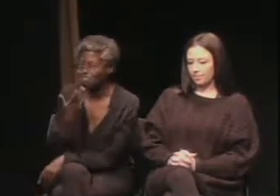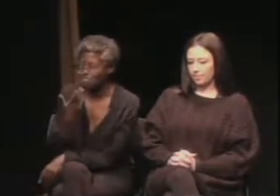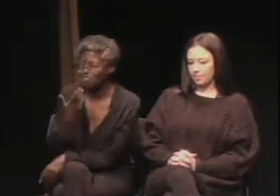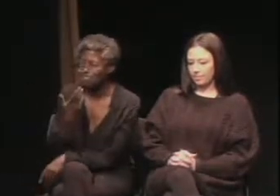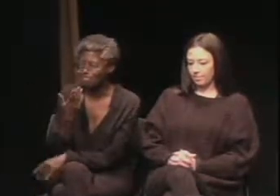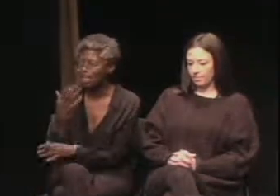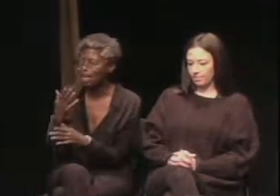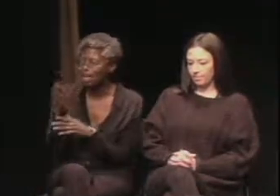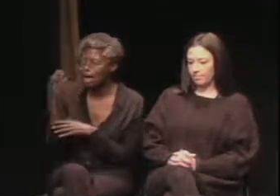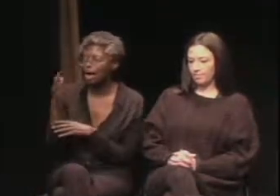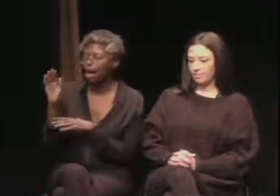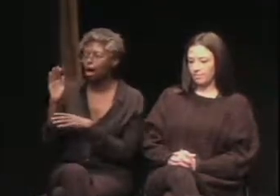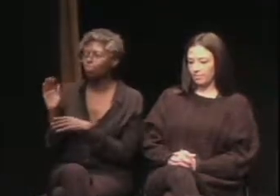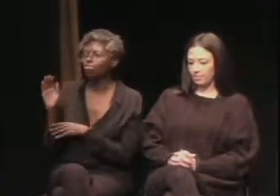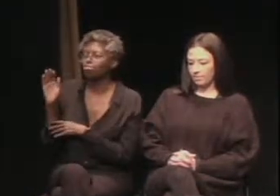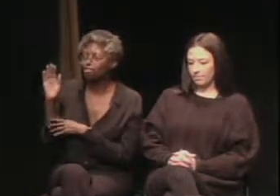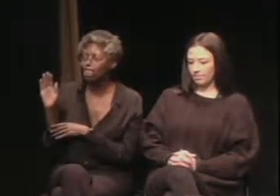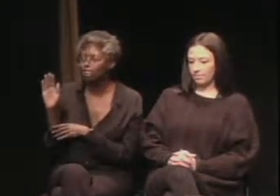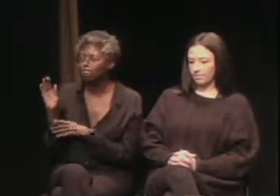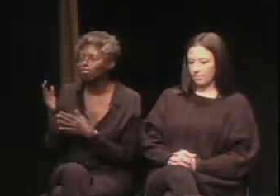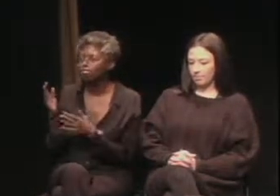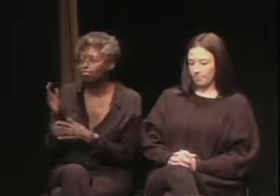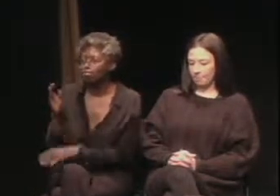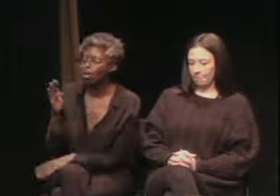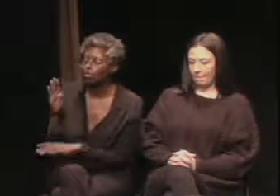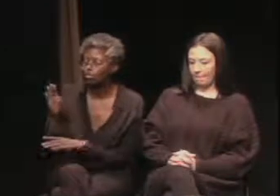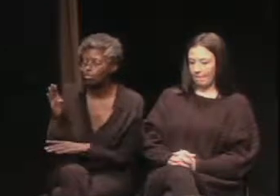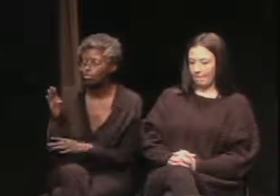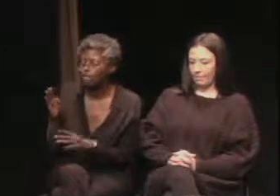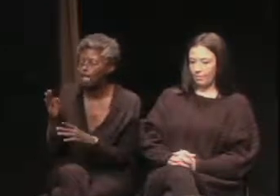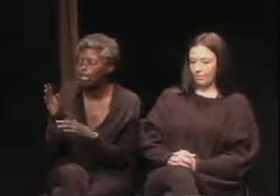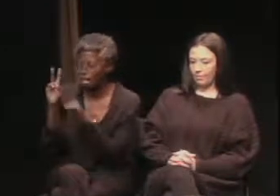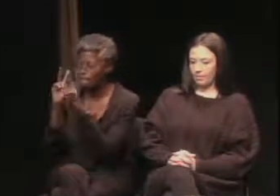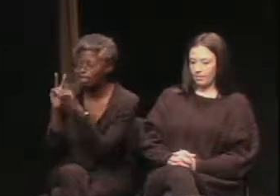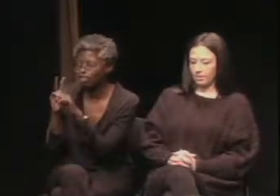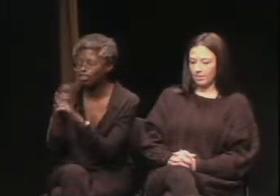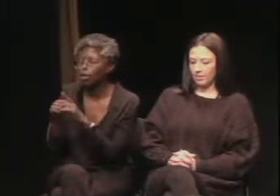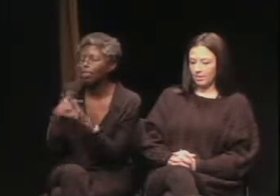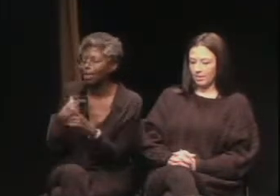pledge allegiance in school. Mm-hmm. So it was me and a Jehovah's Witness kid.